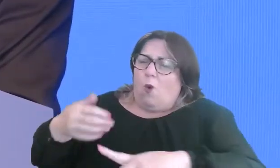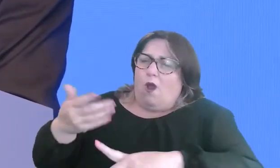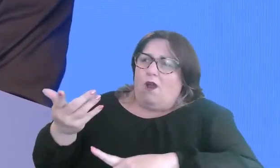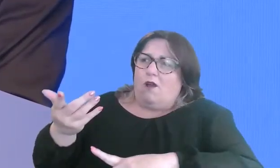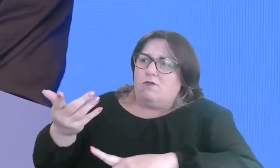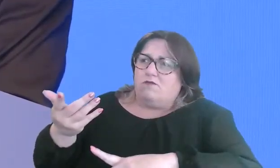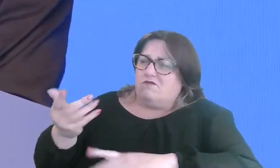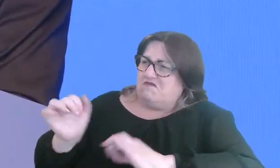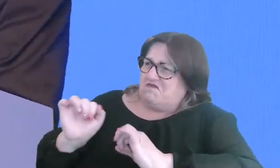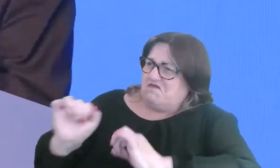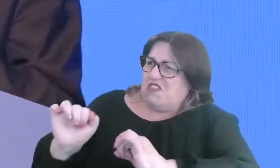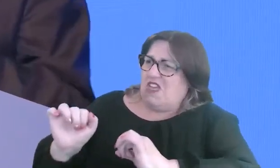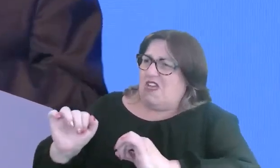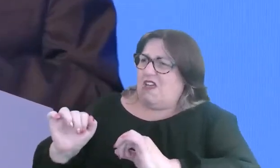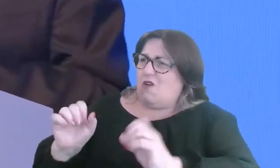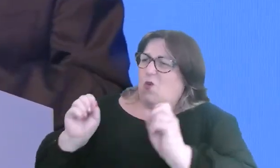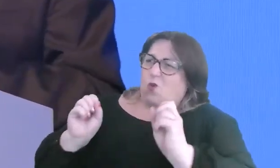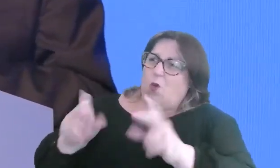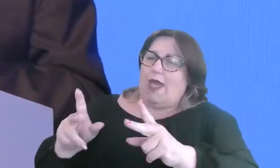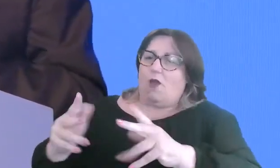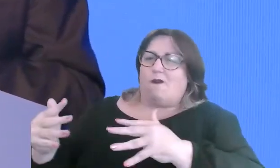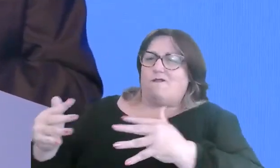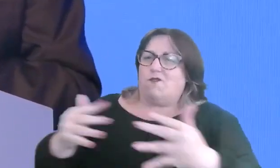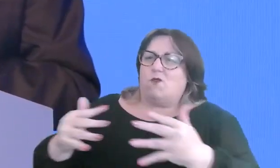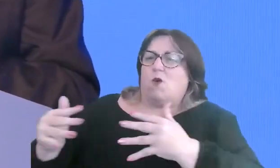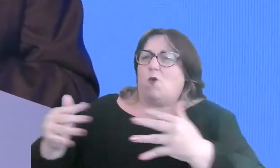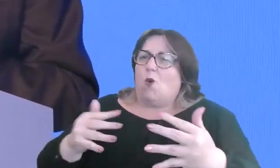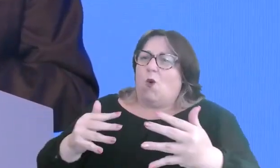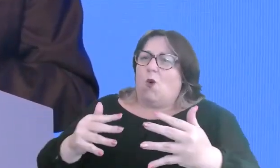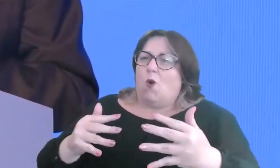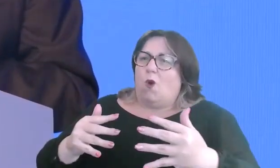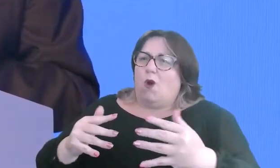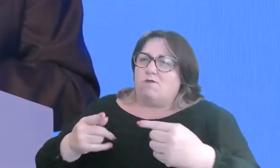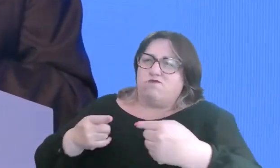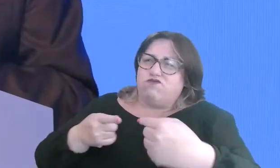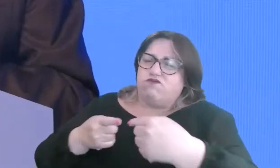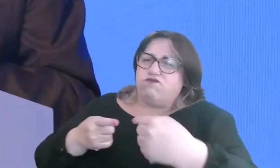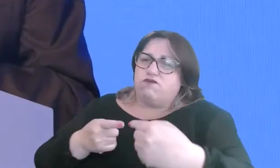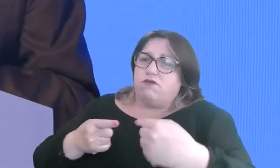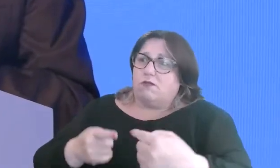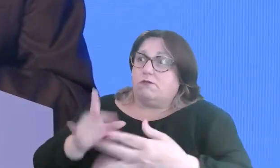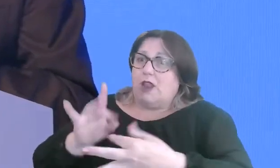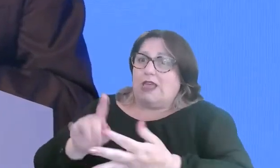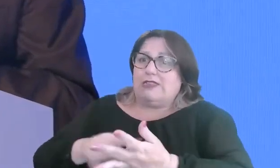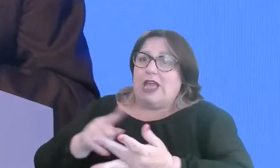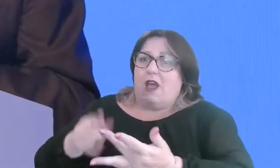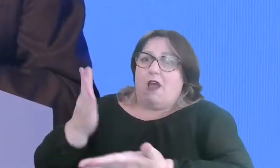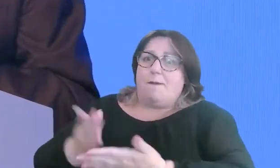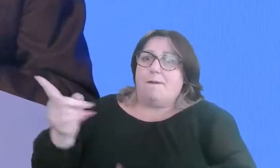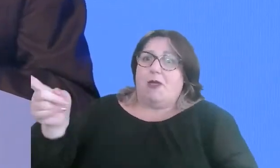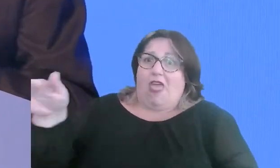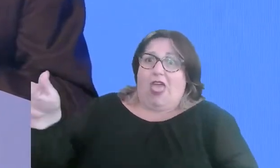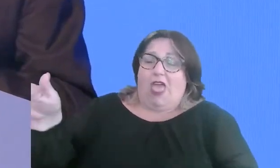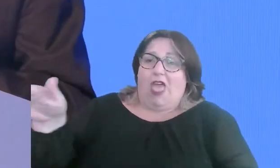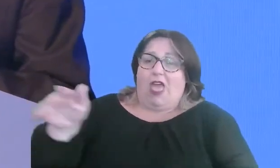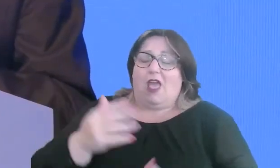changed profoundly. And therefore, what I wanted hardwired into our defence review was a real sense